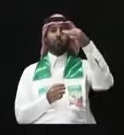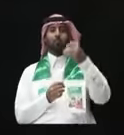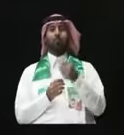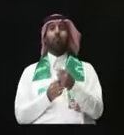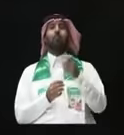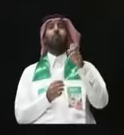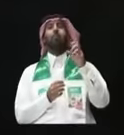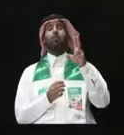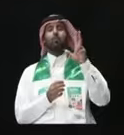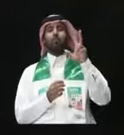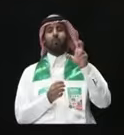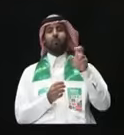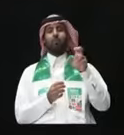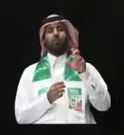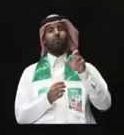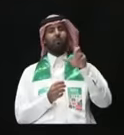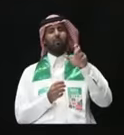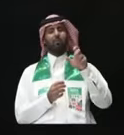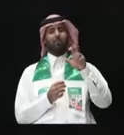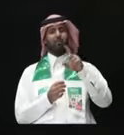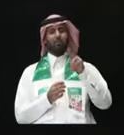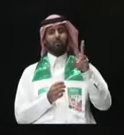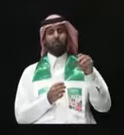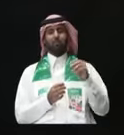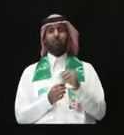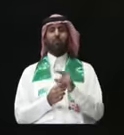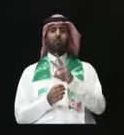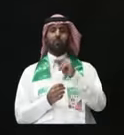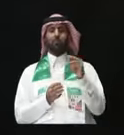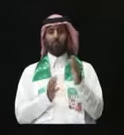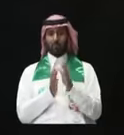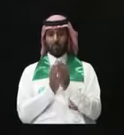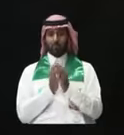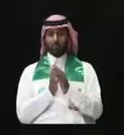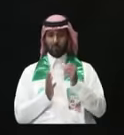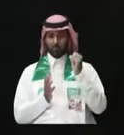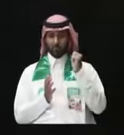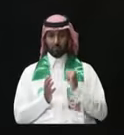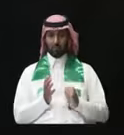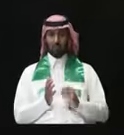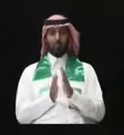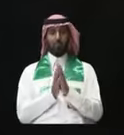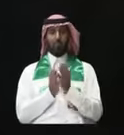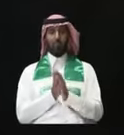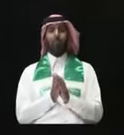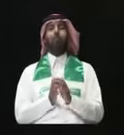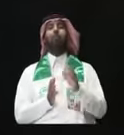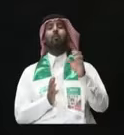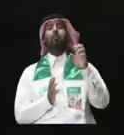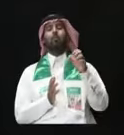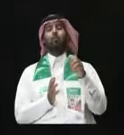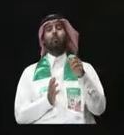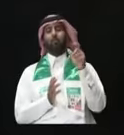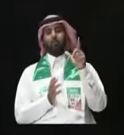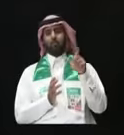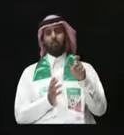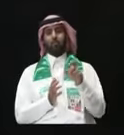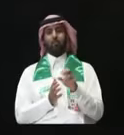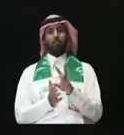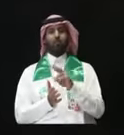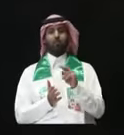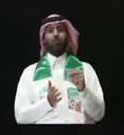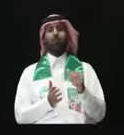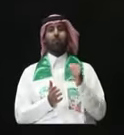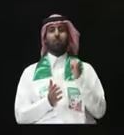16 and 17 in your student books. In your books, page 16 and 17.